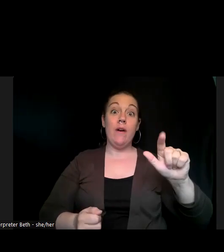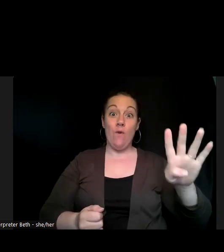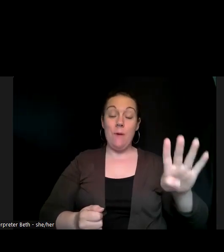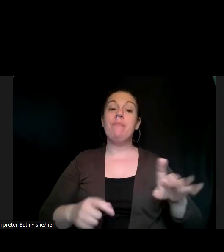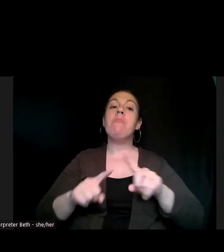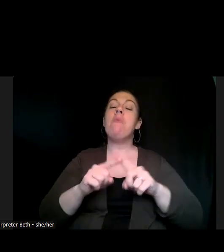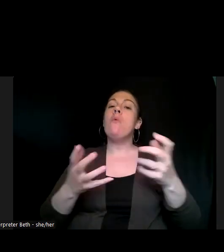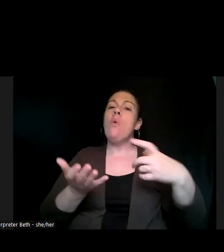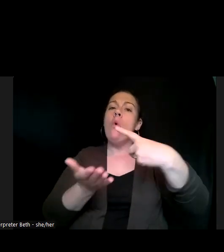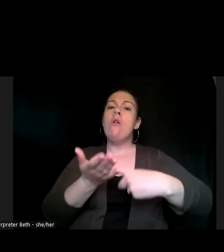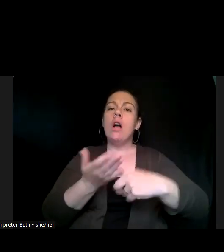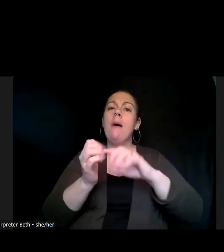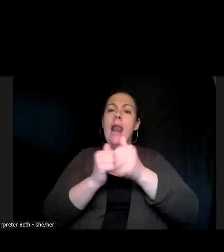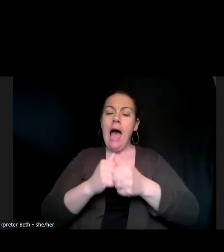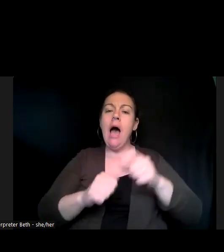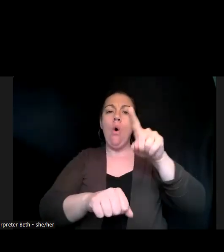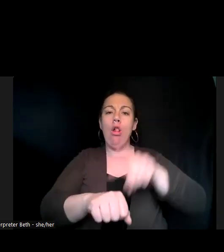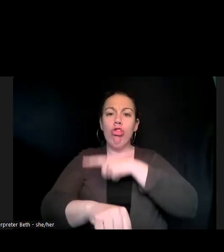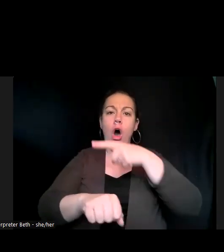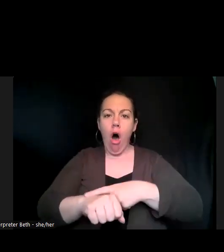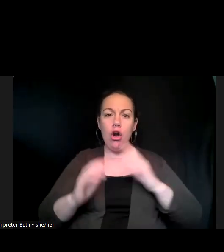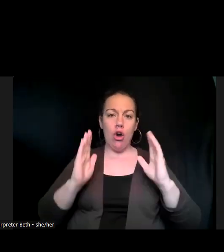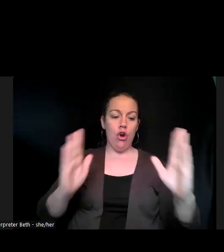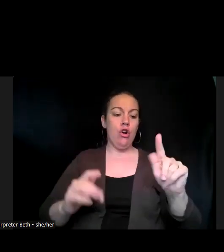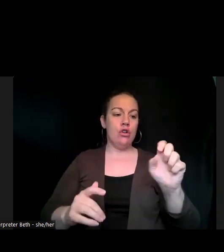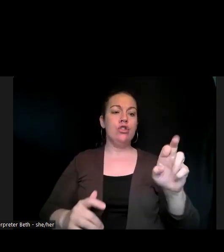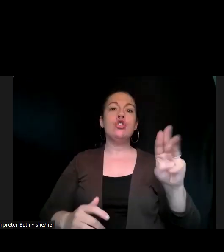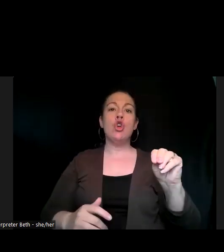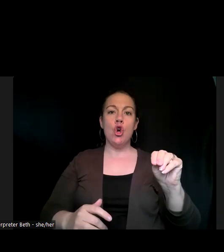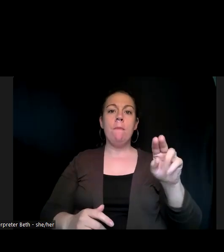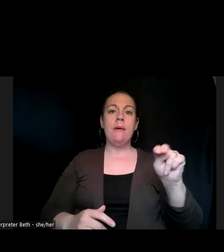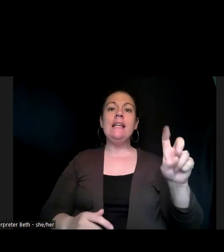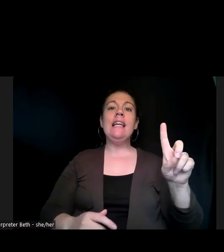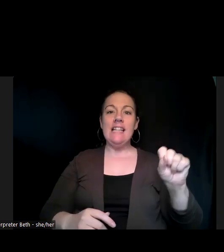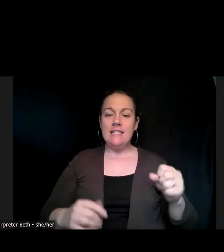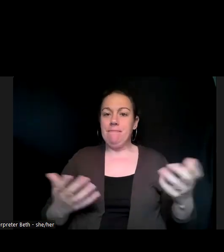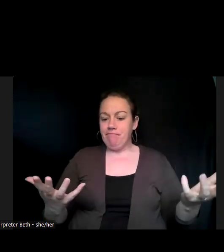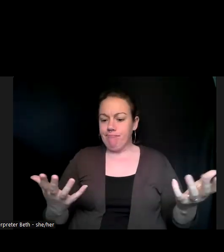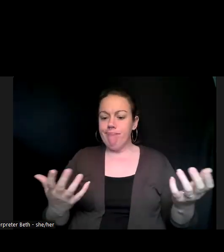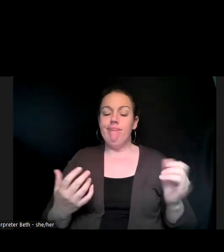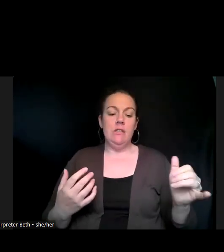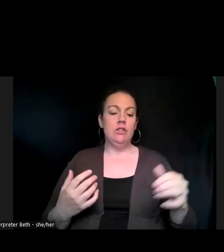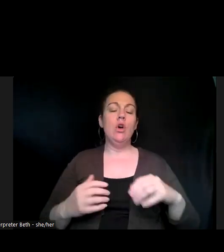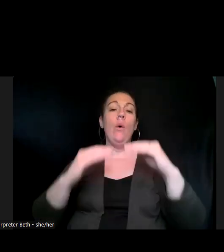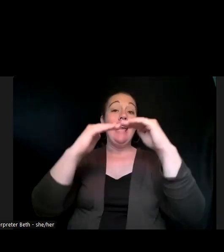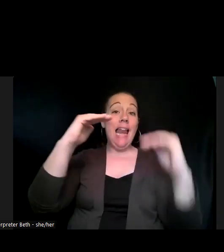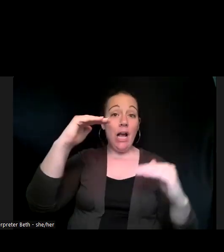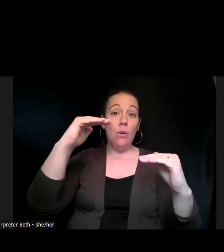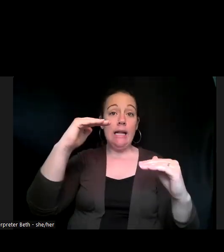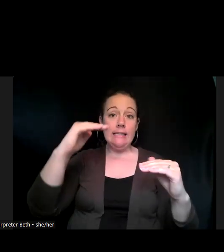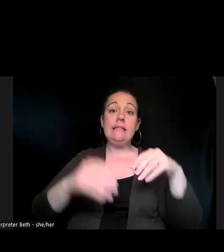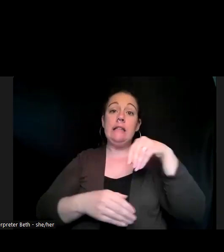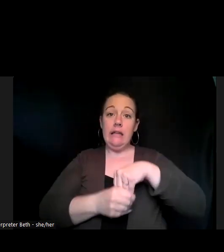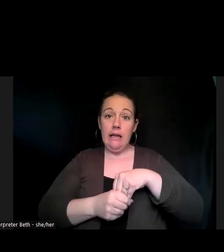addressing longer term needs. Because we know that inequities long predated the pandemic. They